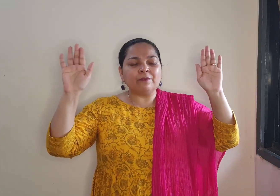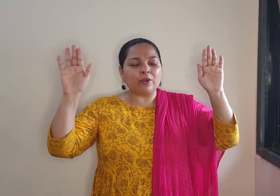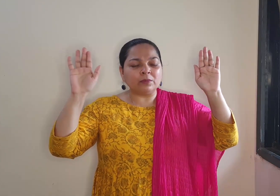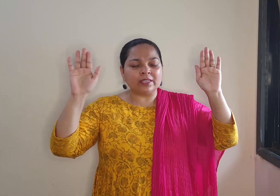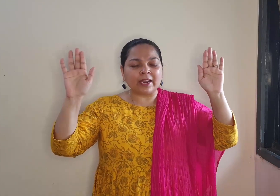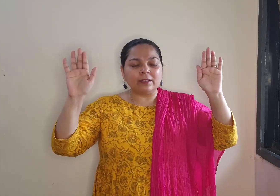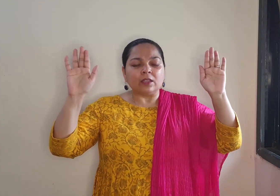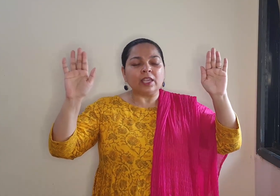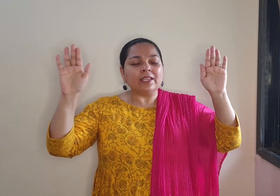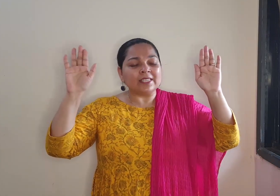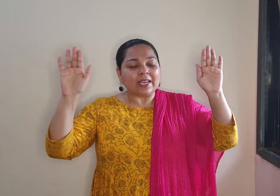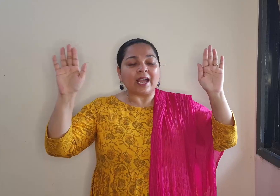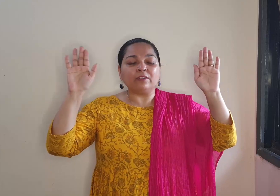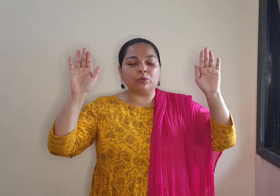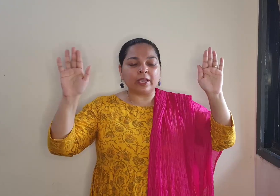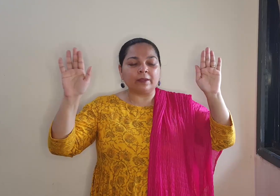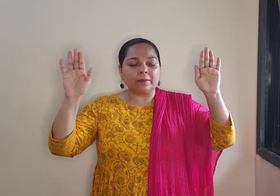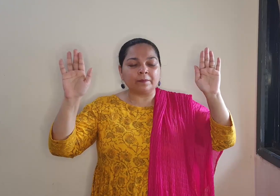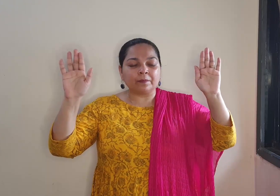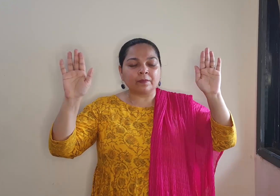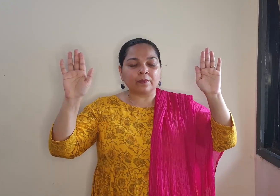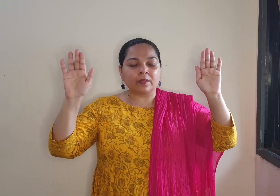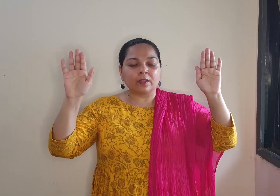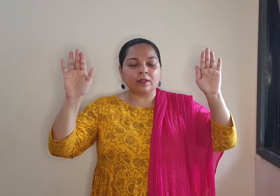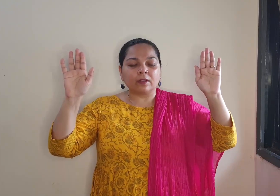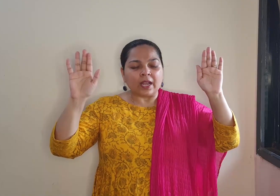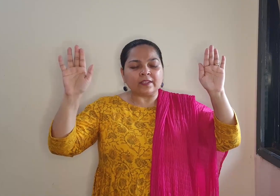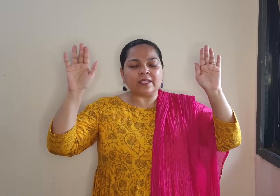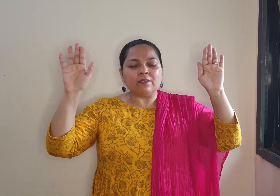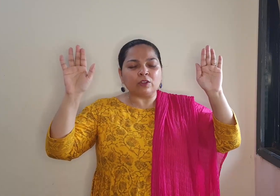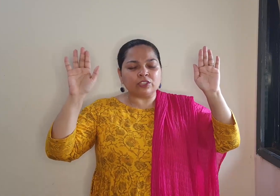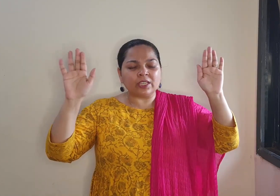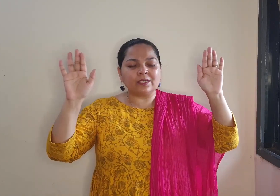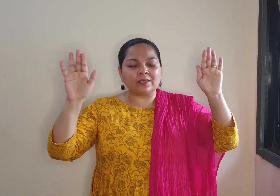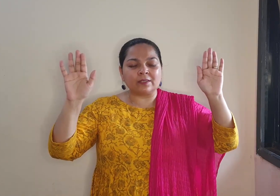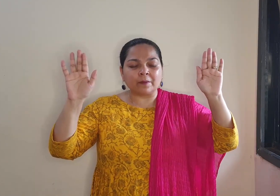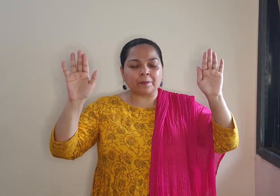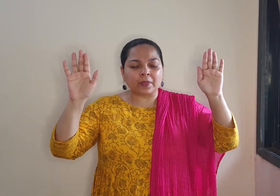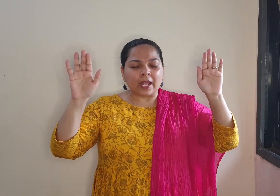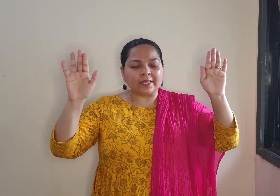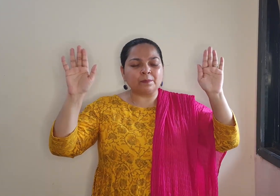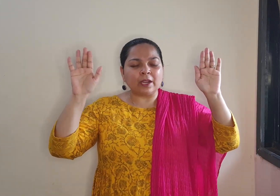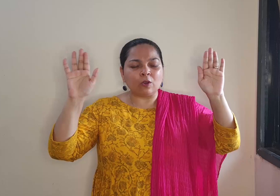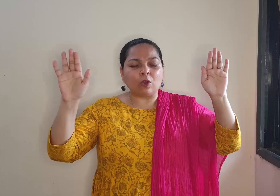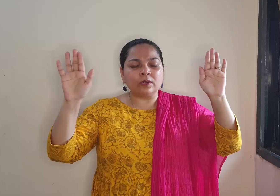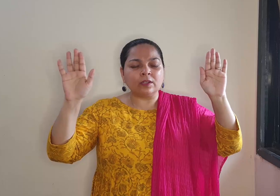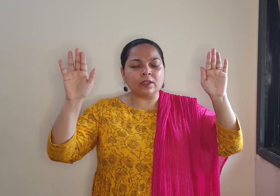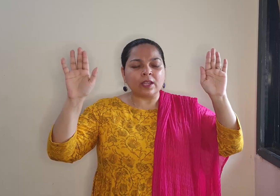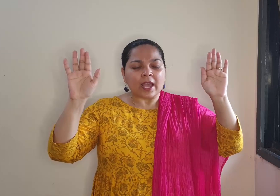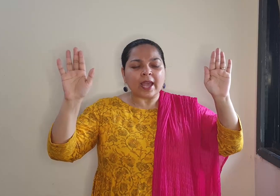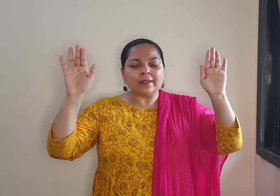raised Him from the dead. He is alive today. I receive Lord Jesus as my